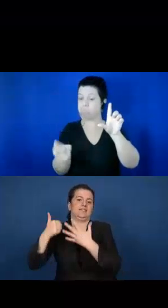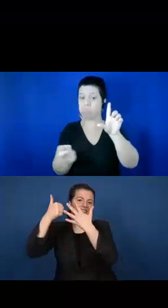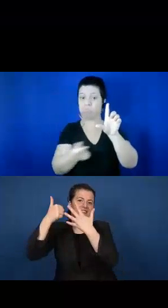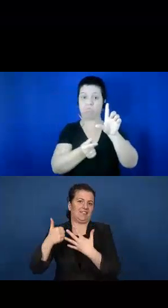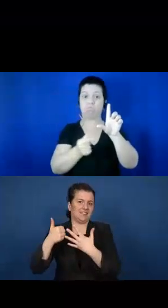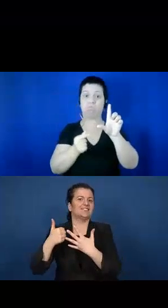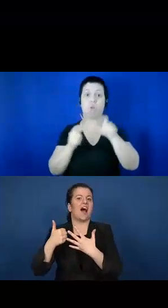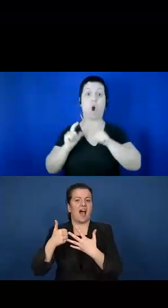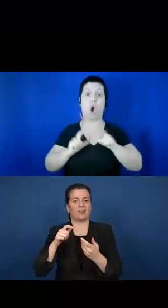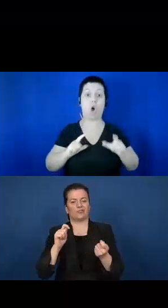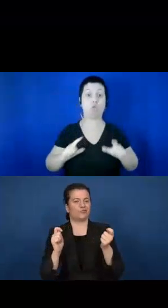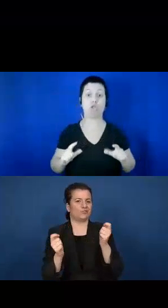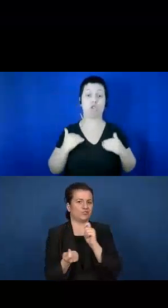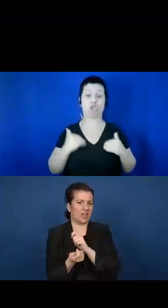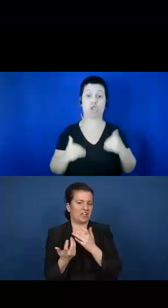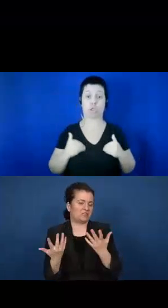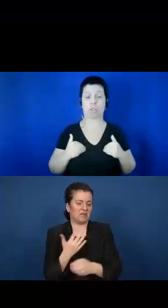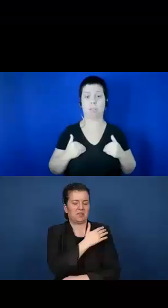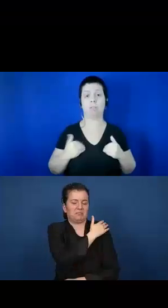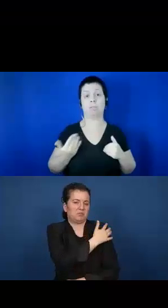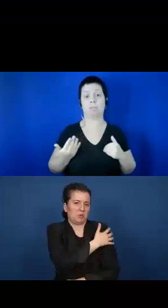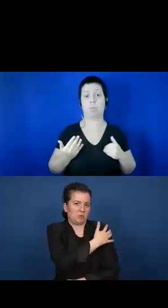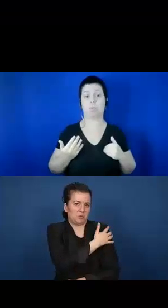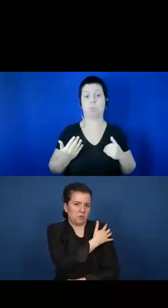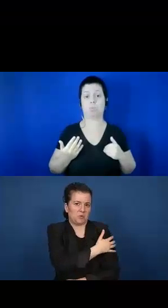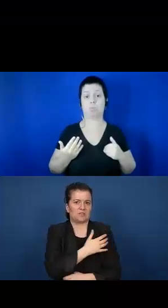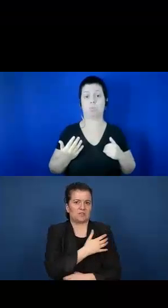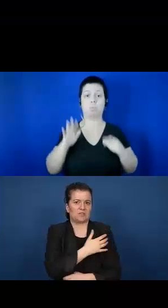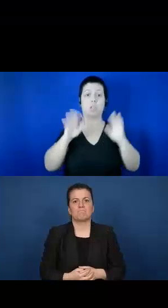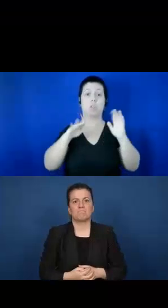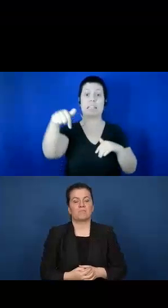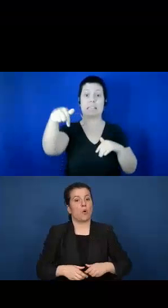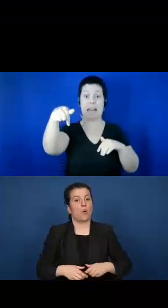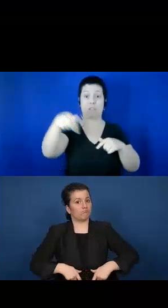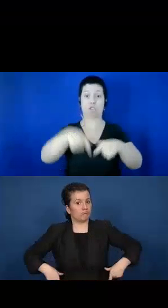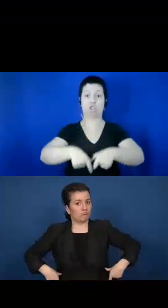perhaps 4 of them on the shoulders and 7 around the waist.